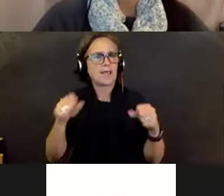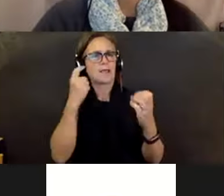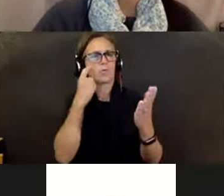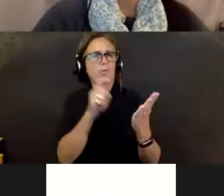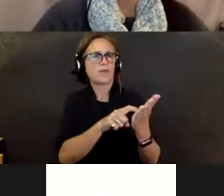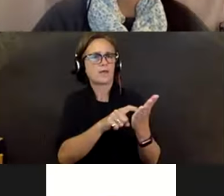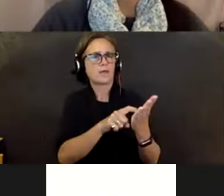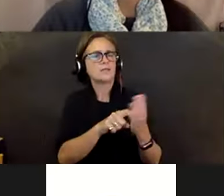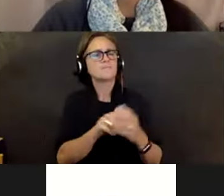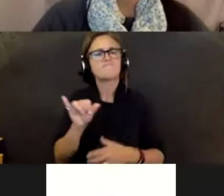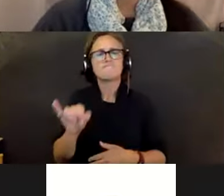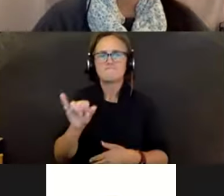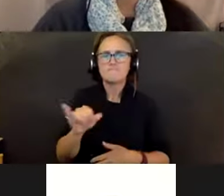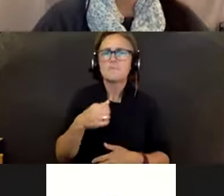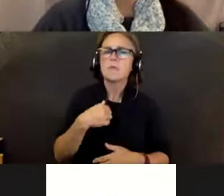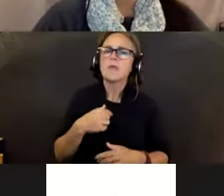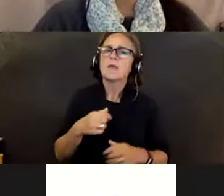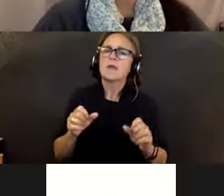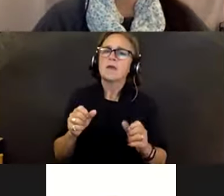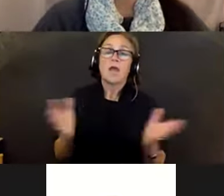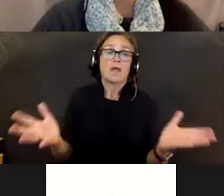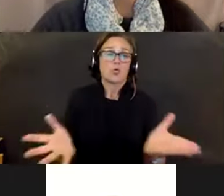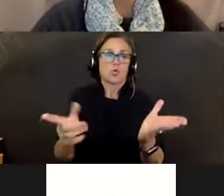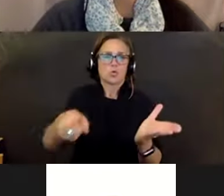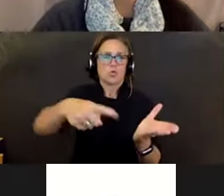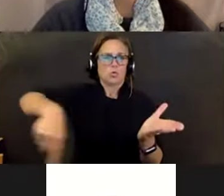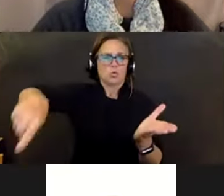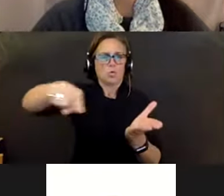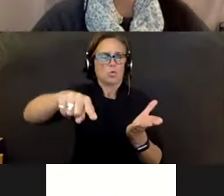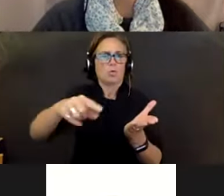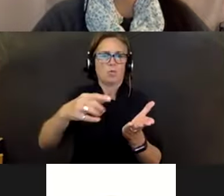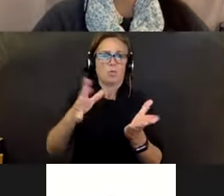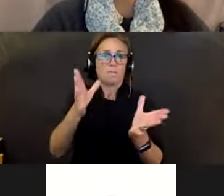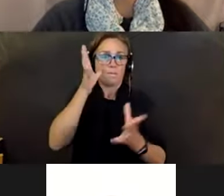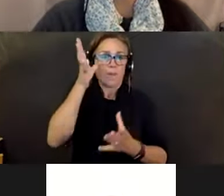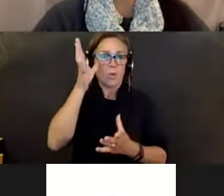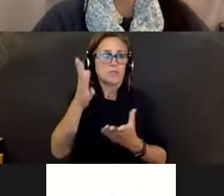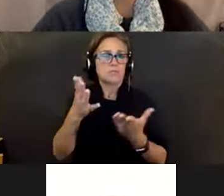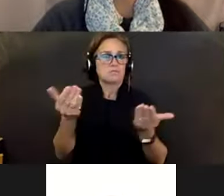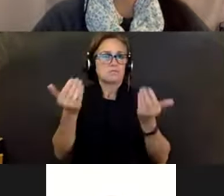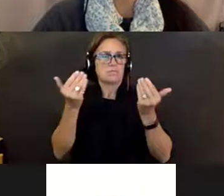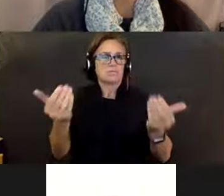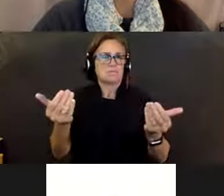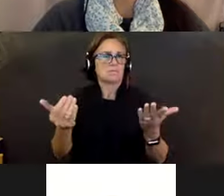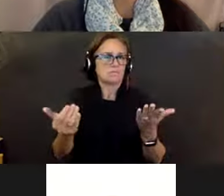double down on what you said, and I encourage parents to ask those questions and just normalize that when you walk into a room,